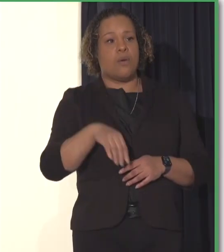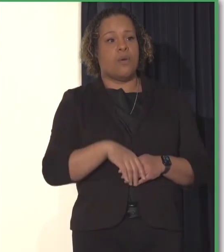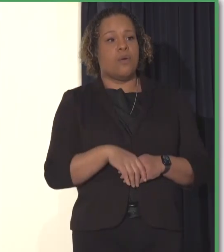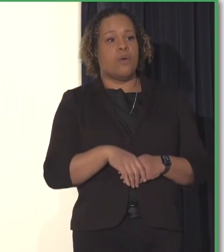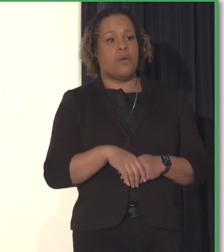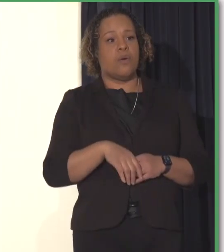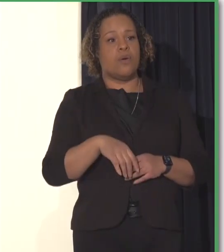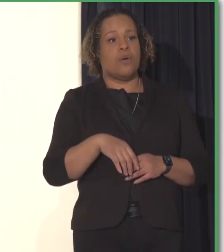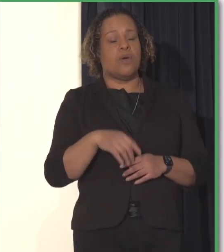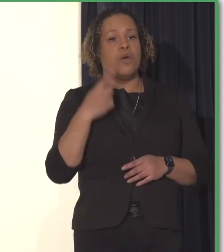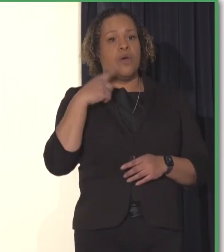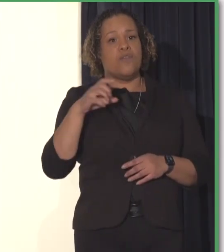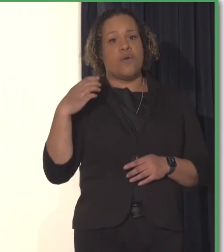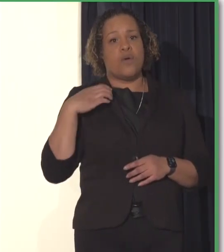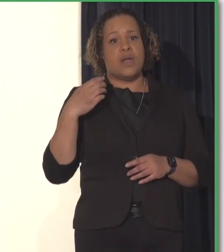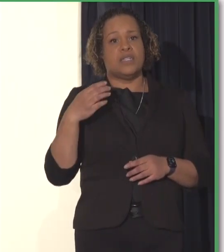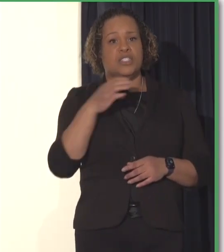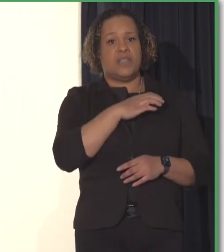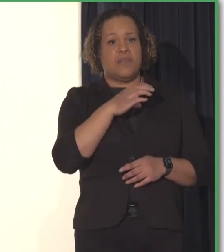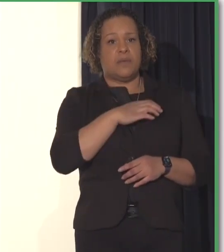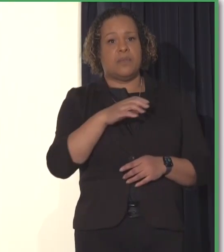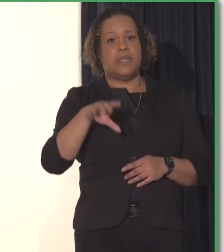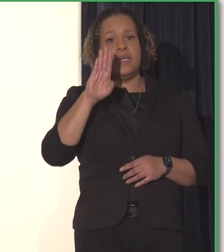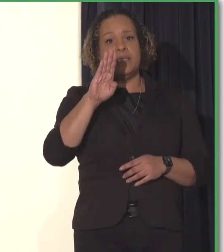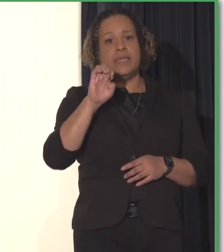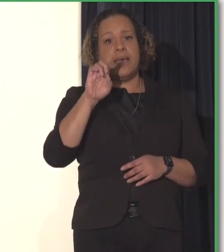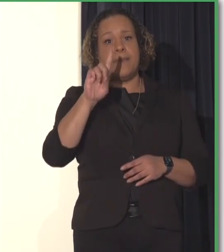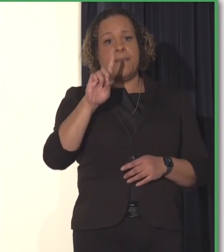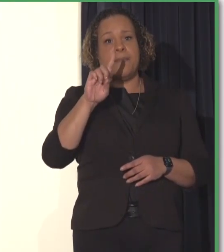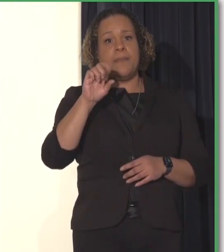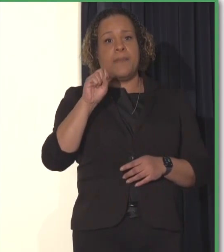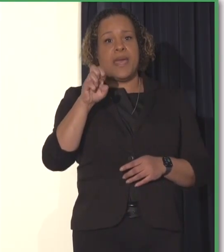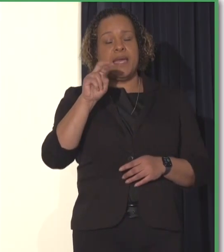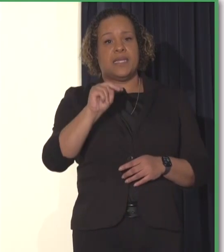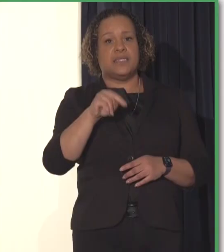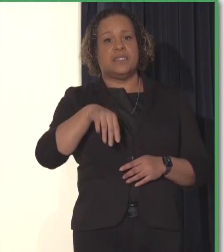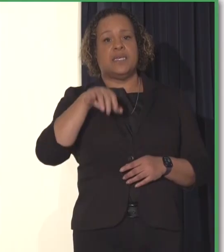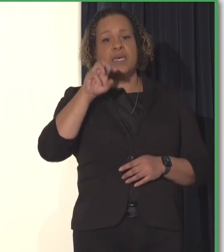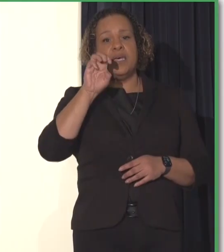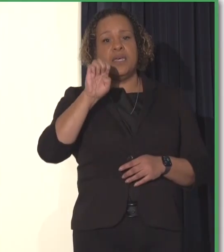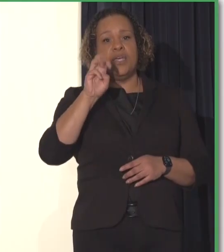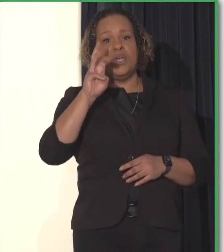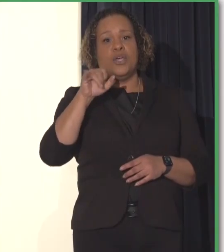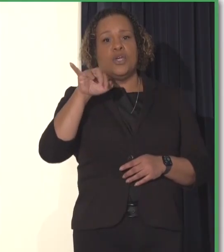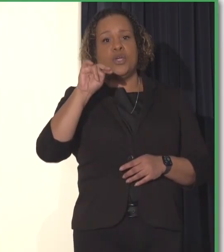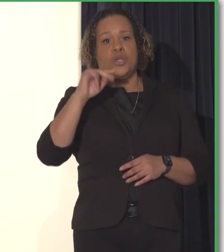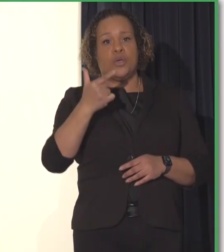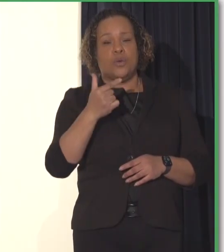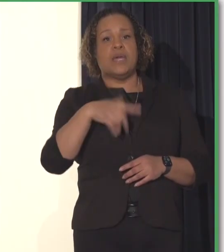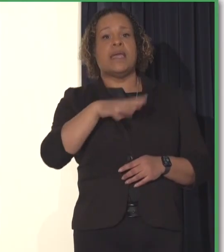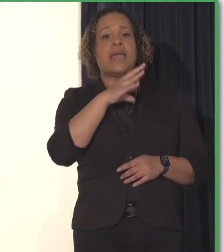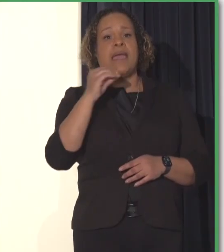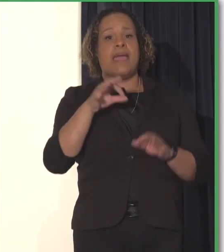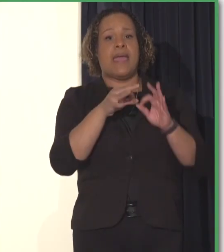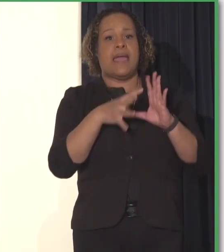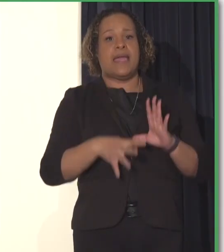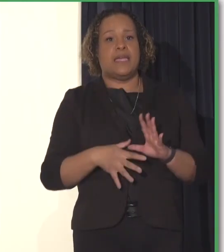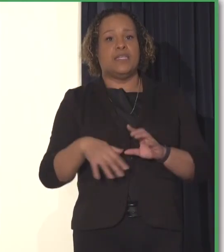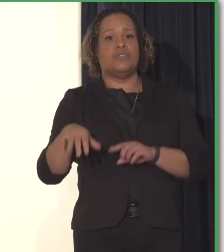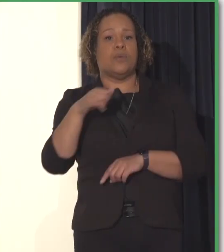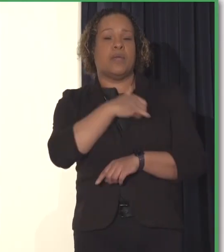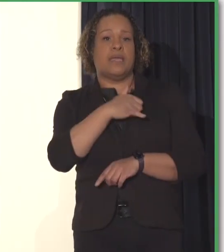Todd Bettison is Assistant Chief Ewing. Our interpreters today are Ms. Yakata and Angelique. Court reporter